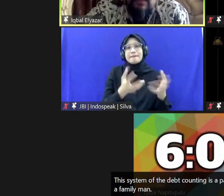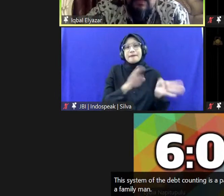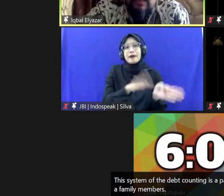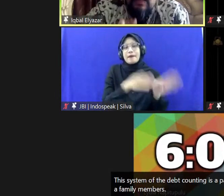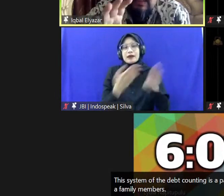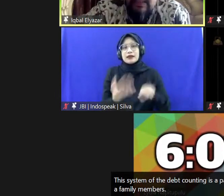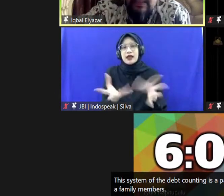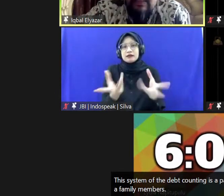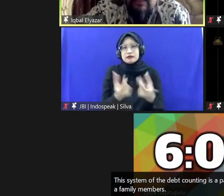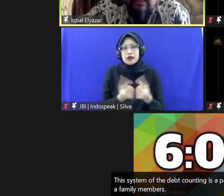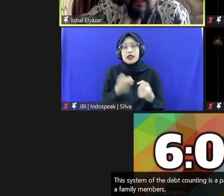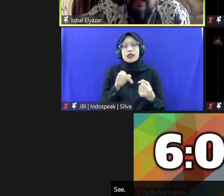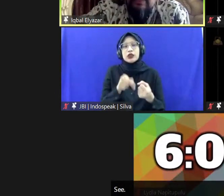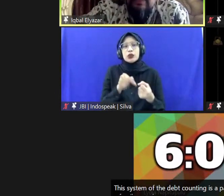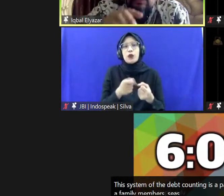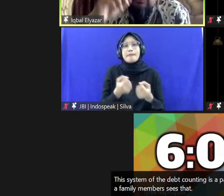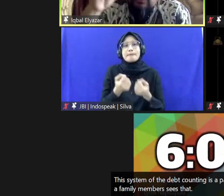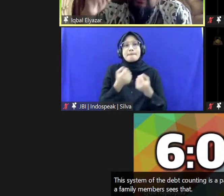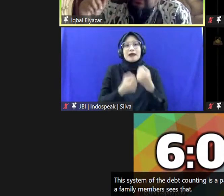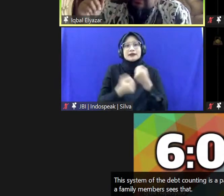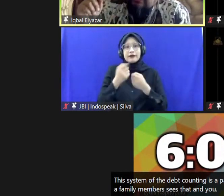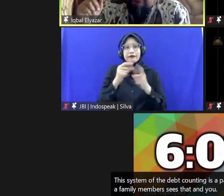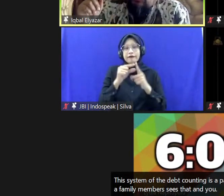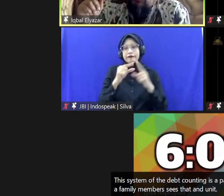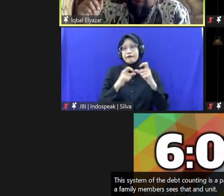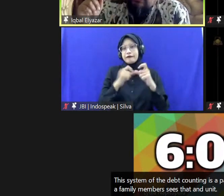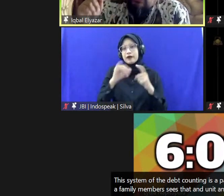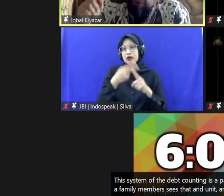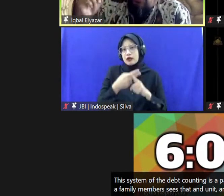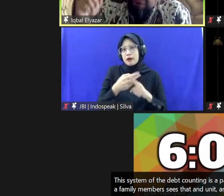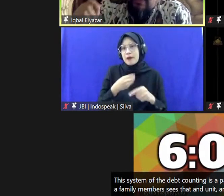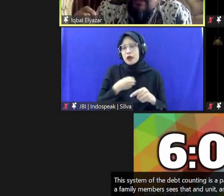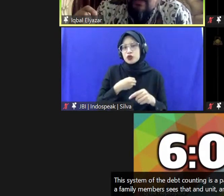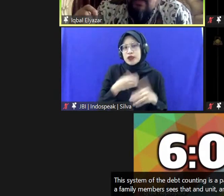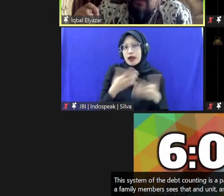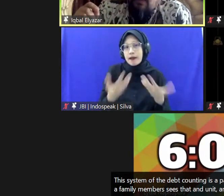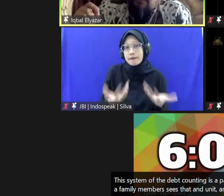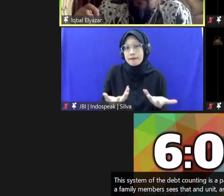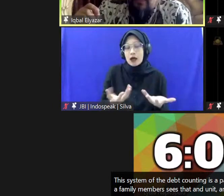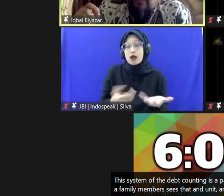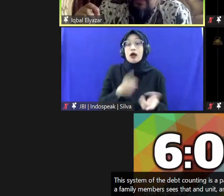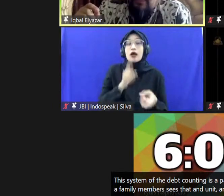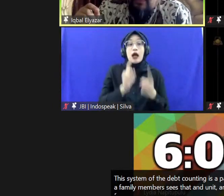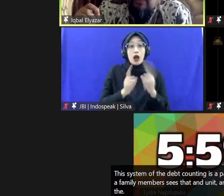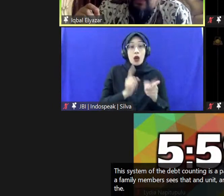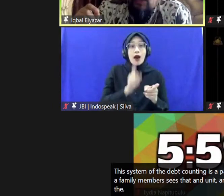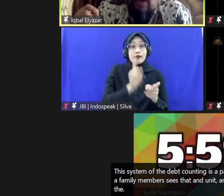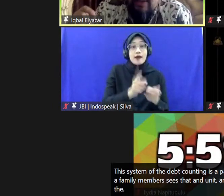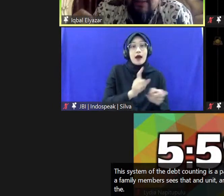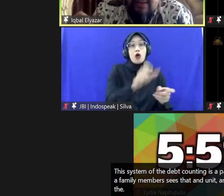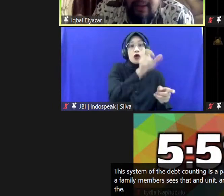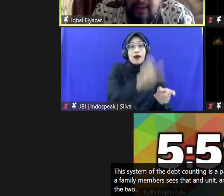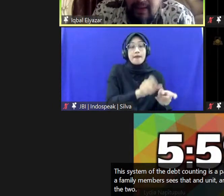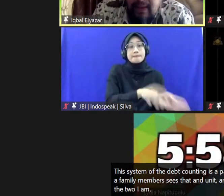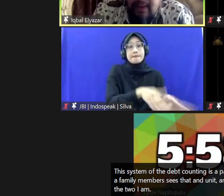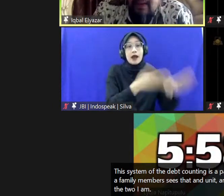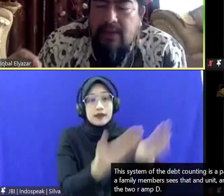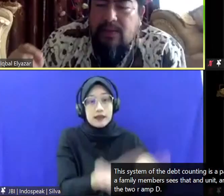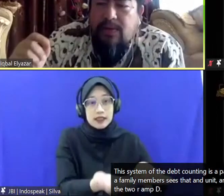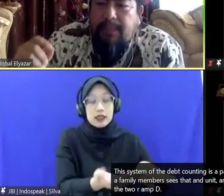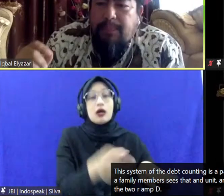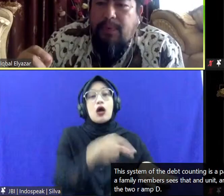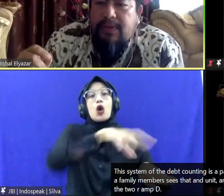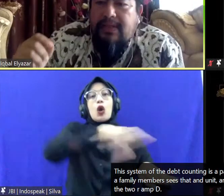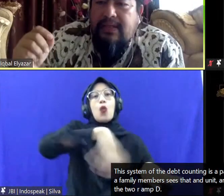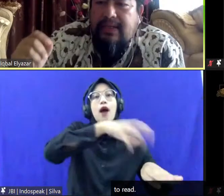members deceased, dead, and it is required for the Ketua RT